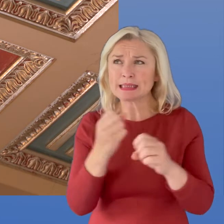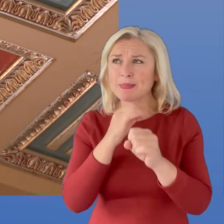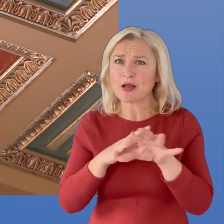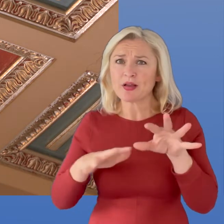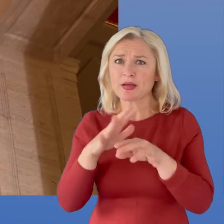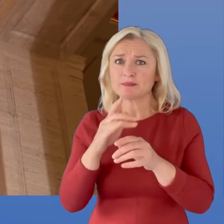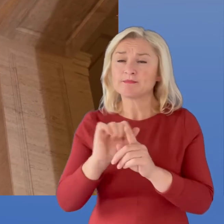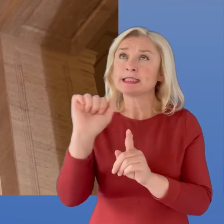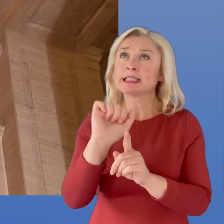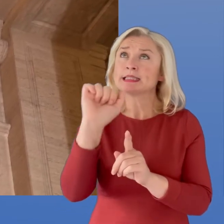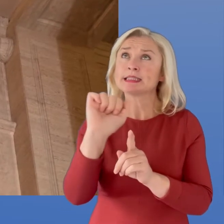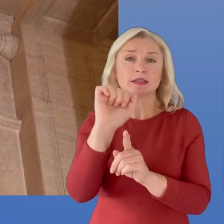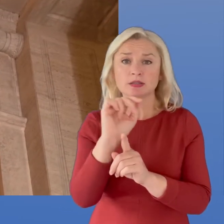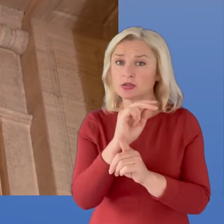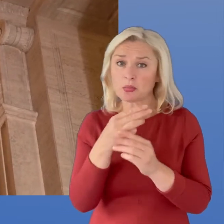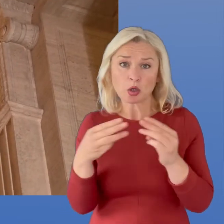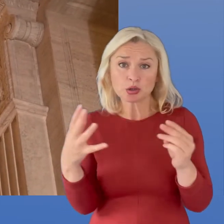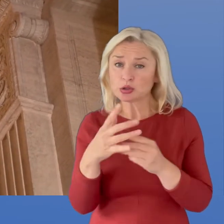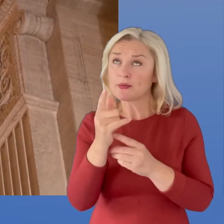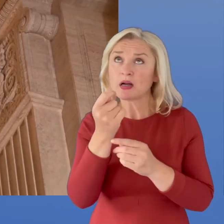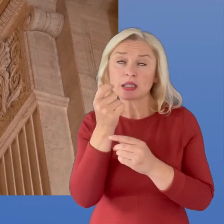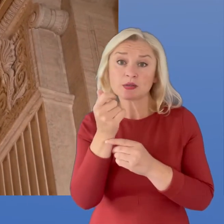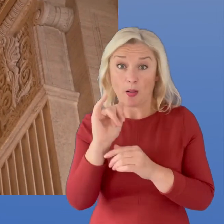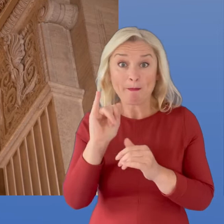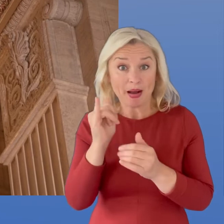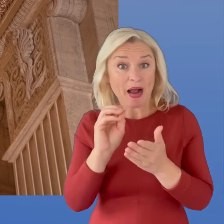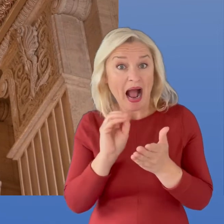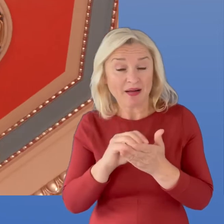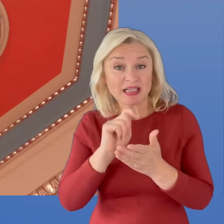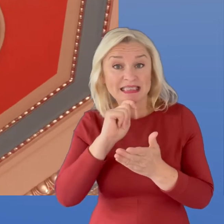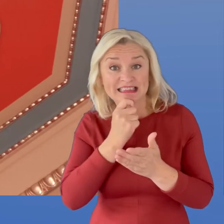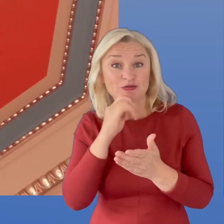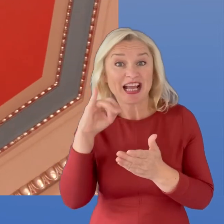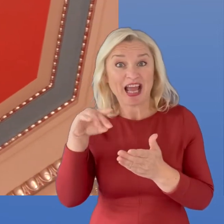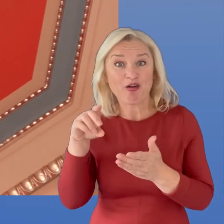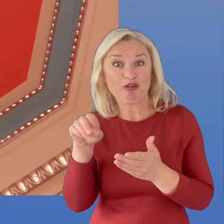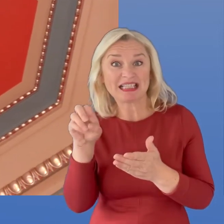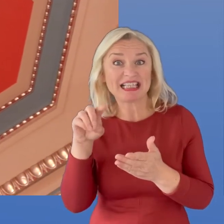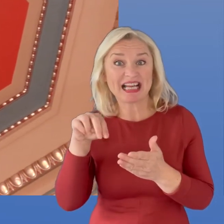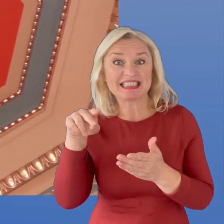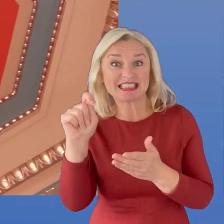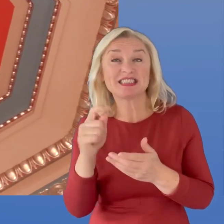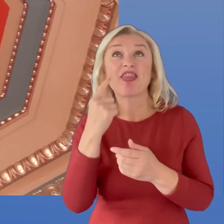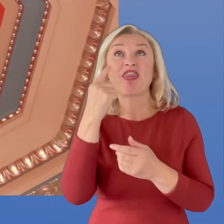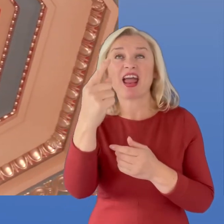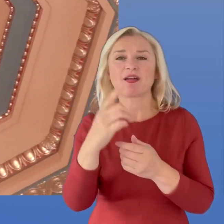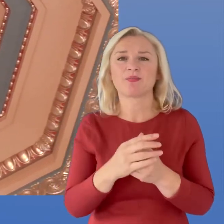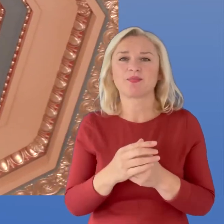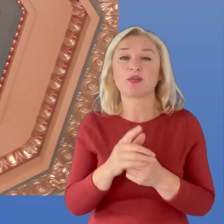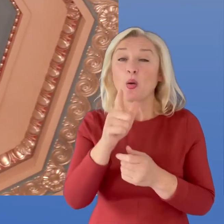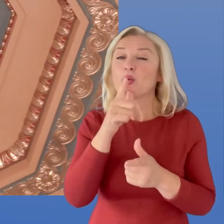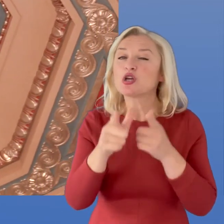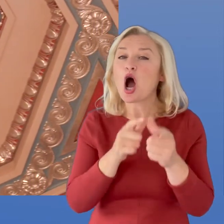fire in 1995. The ceiling has not been repainted or modified since then, so perhaps there was a secret ingredient after